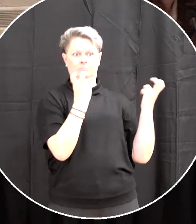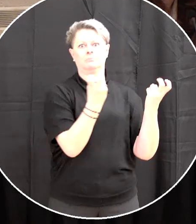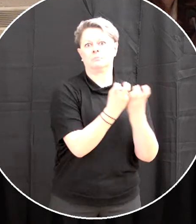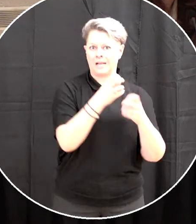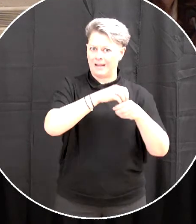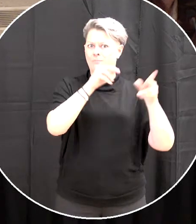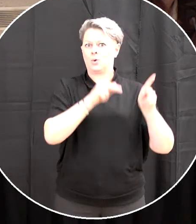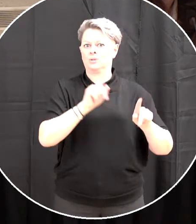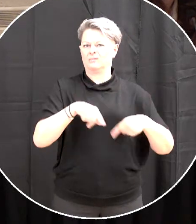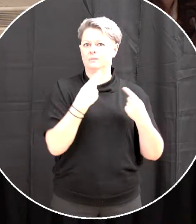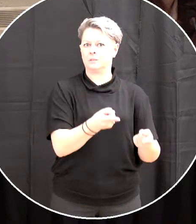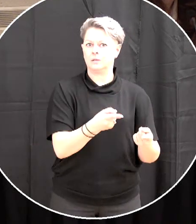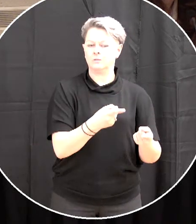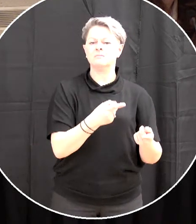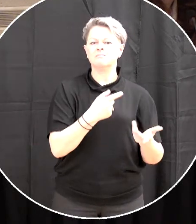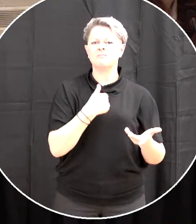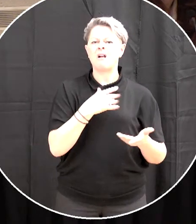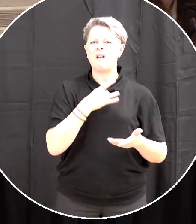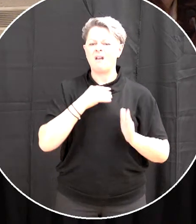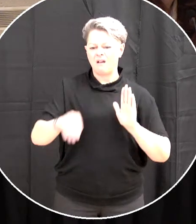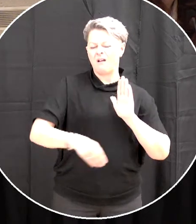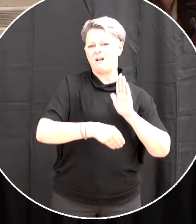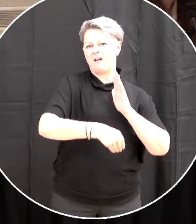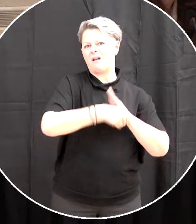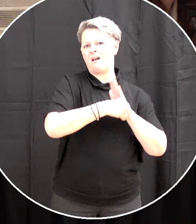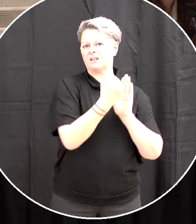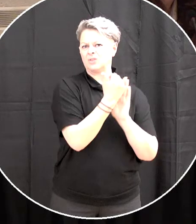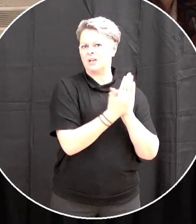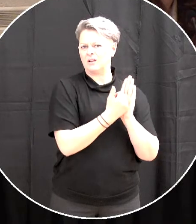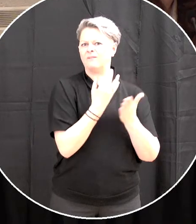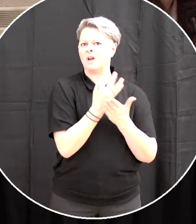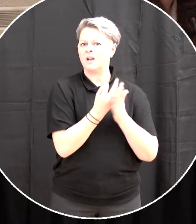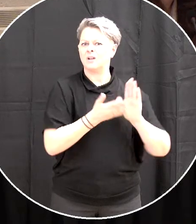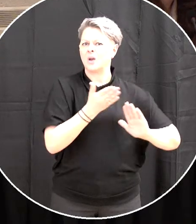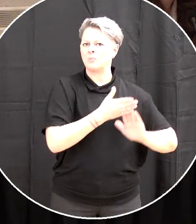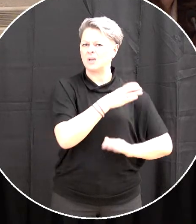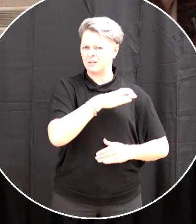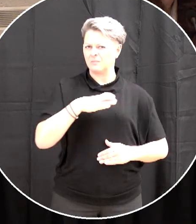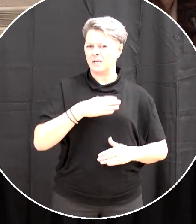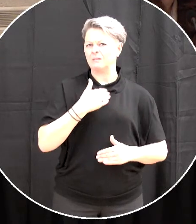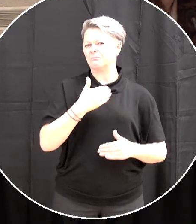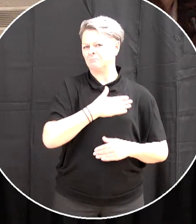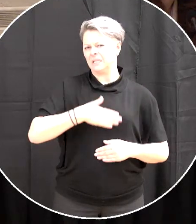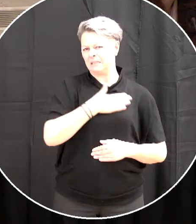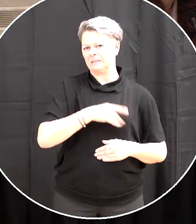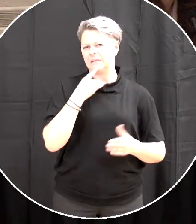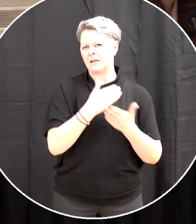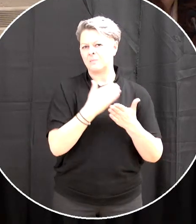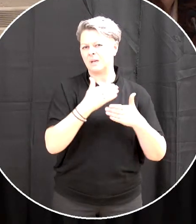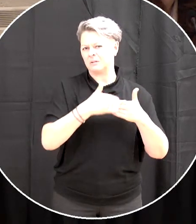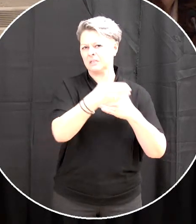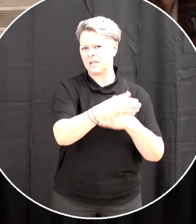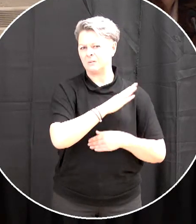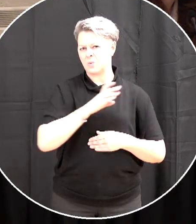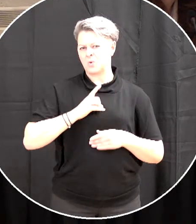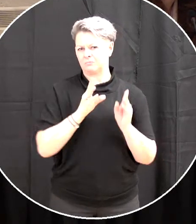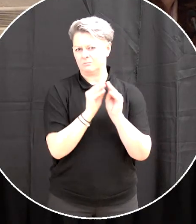I'd certainly like to see that added to the agenda for the Finance and Operations Committee for their next meeting to bring to our next board meeting.